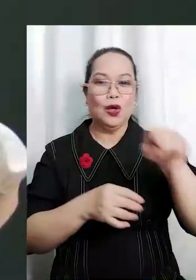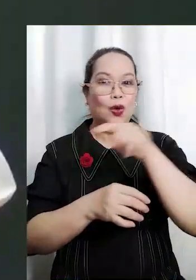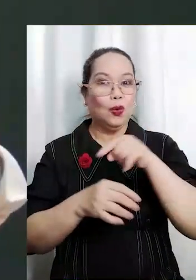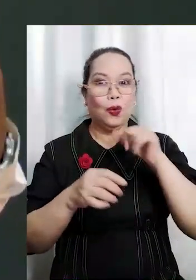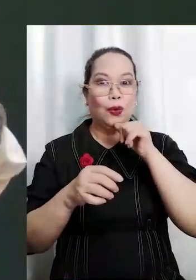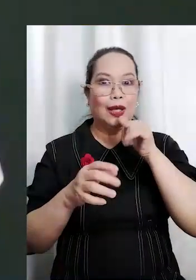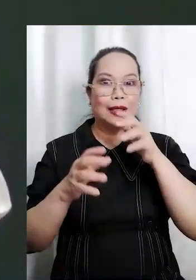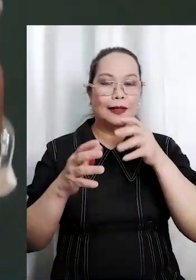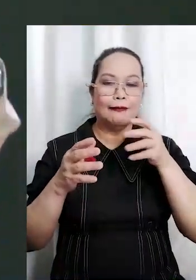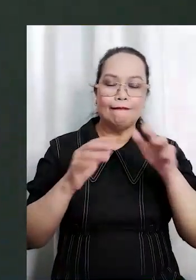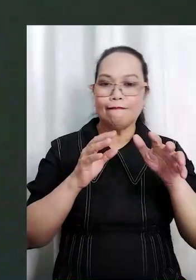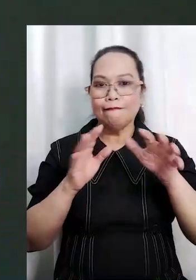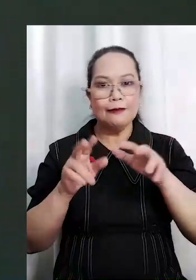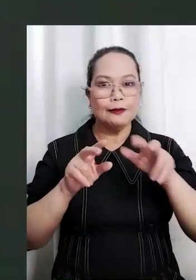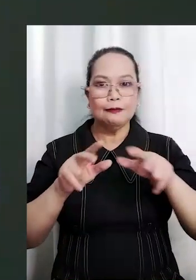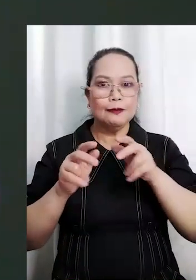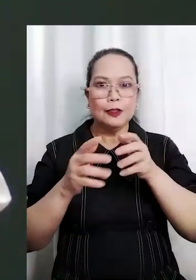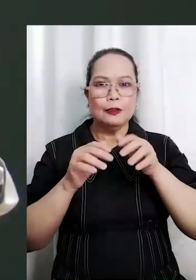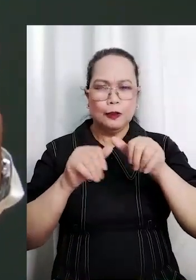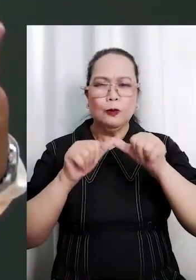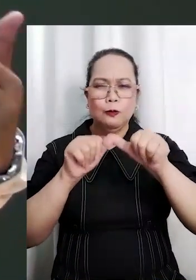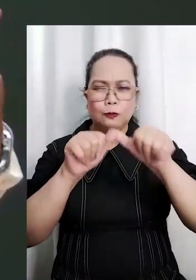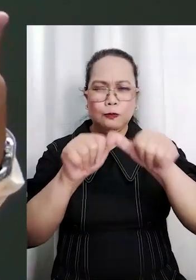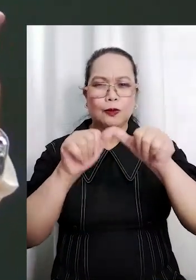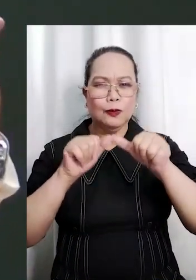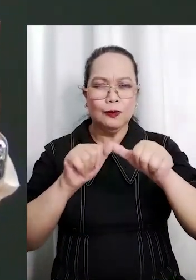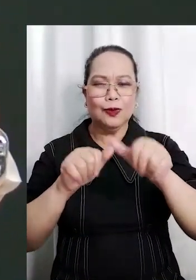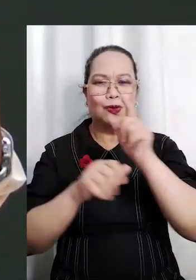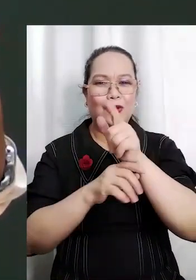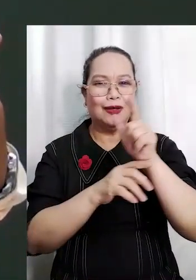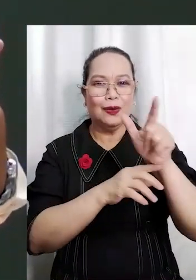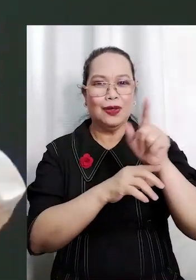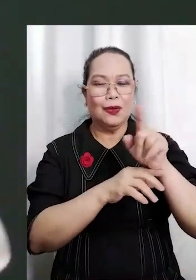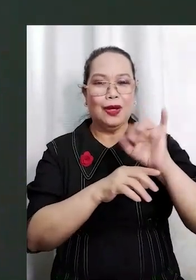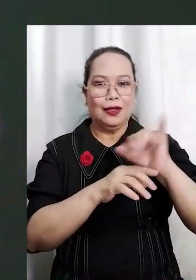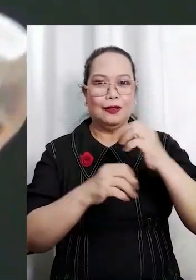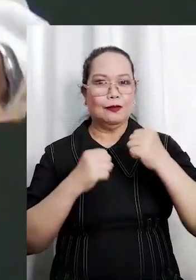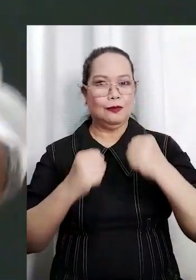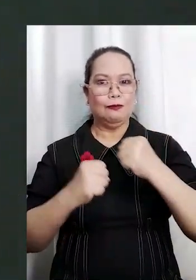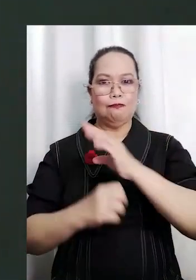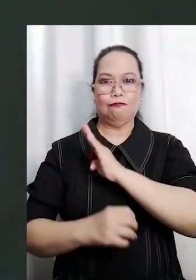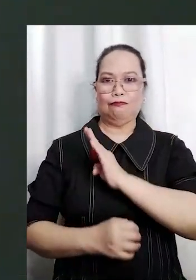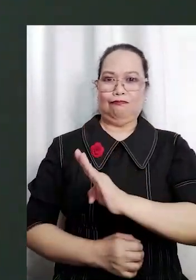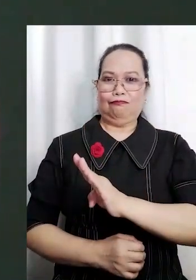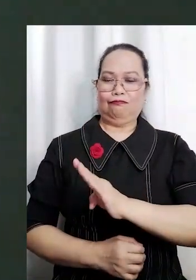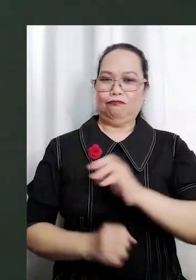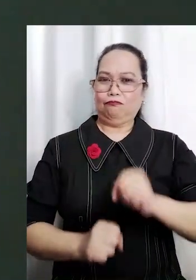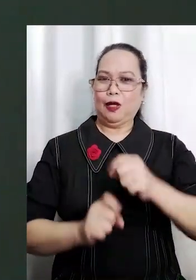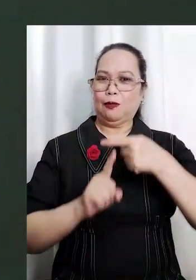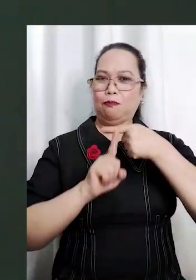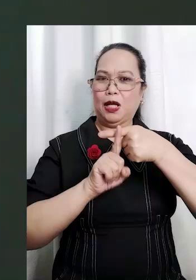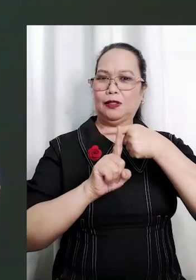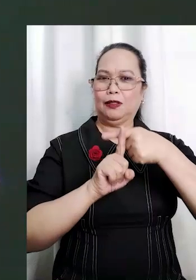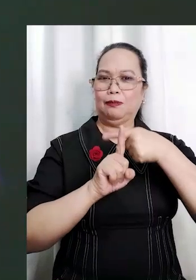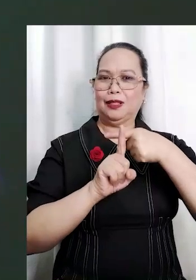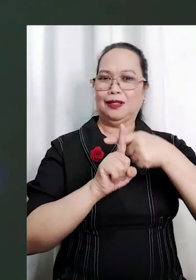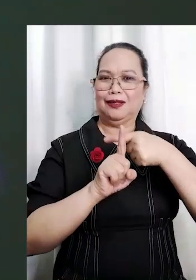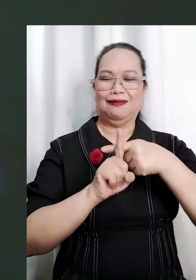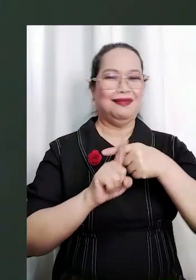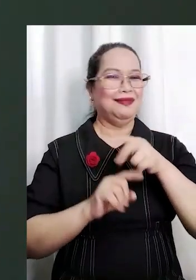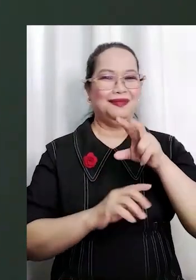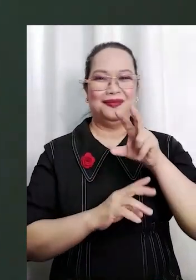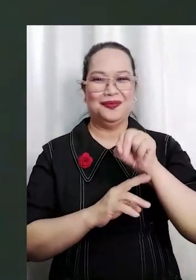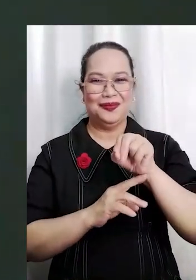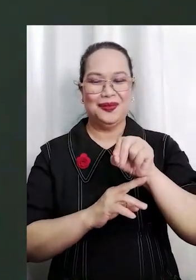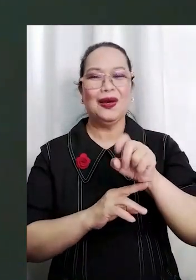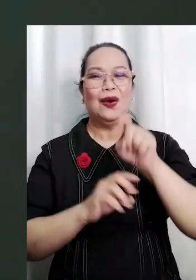tayo bara-bara, haraharap at haharap na lamang sa 2021 na parang malakas ang loob, trying to be positive.